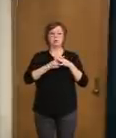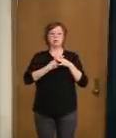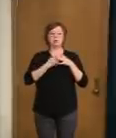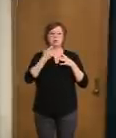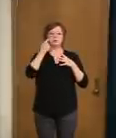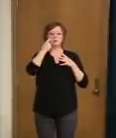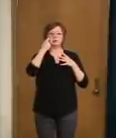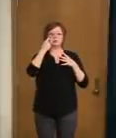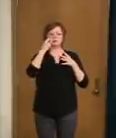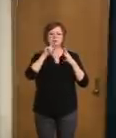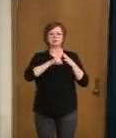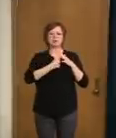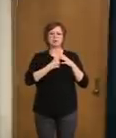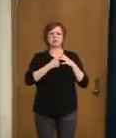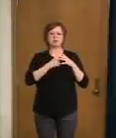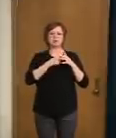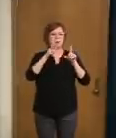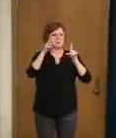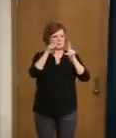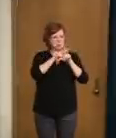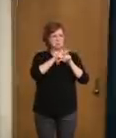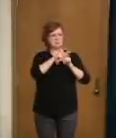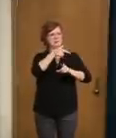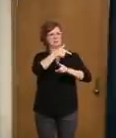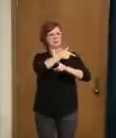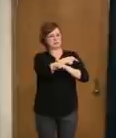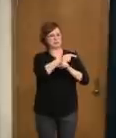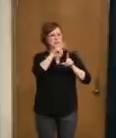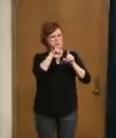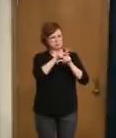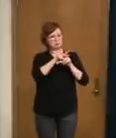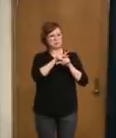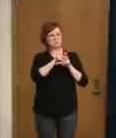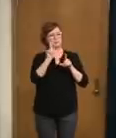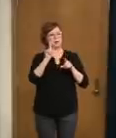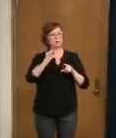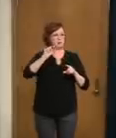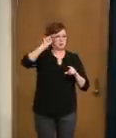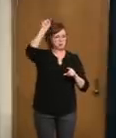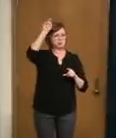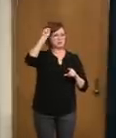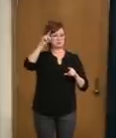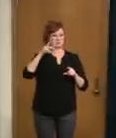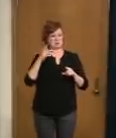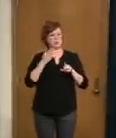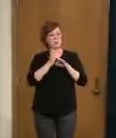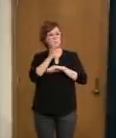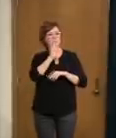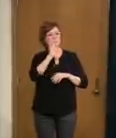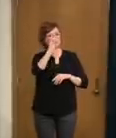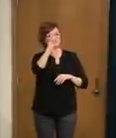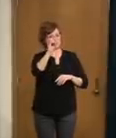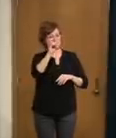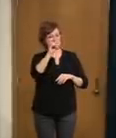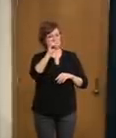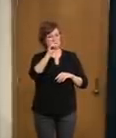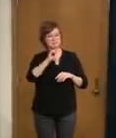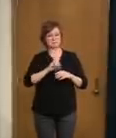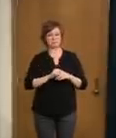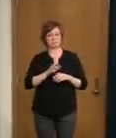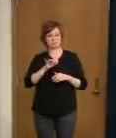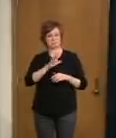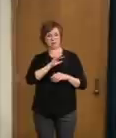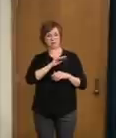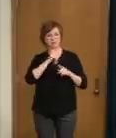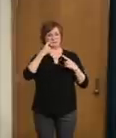70 plus in a number of communities in the north, and that reflects the success actually in rolling